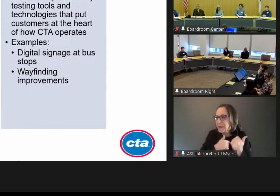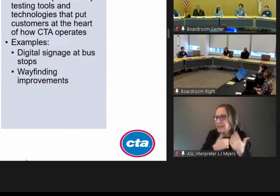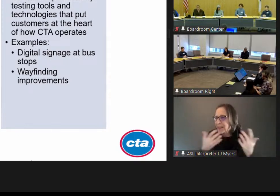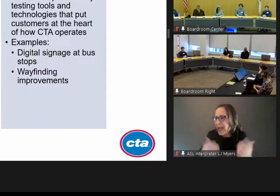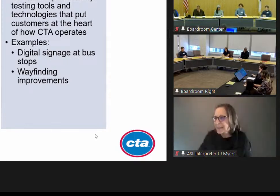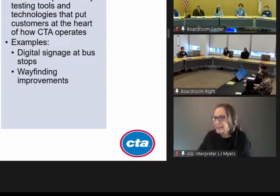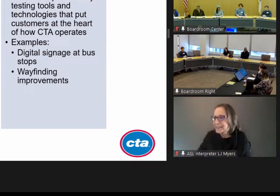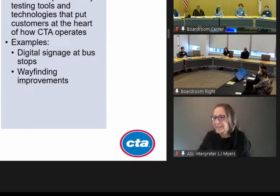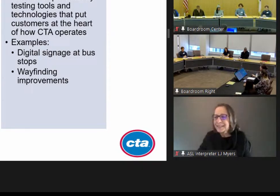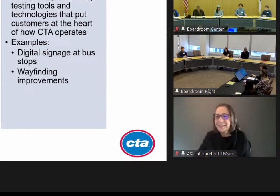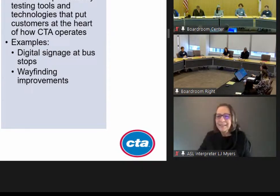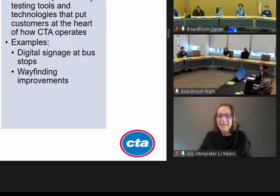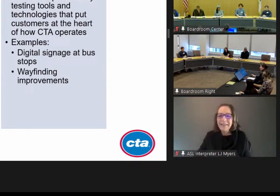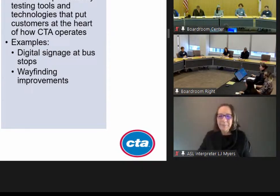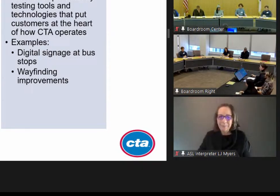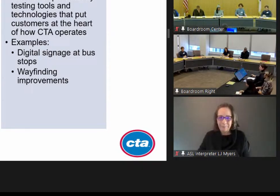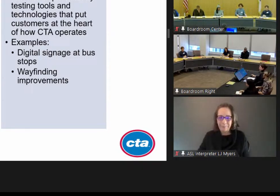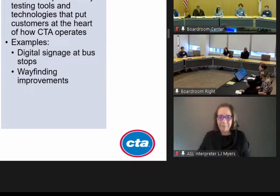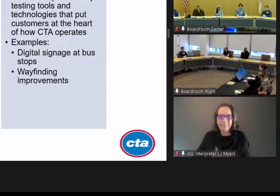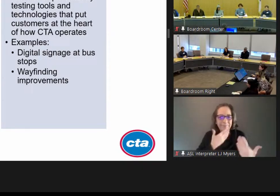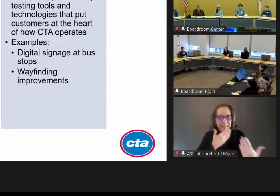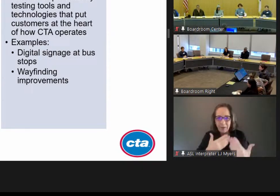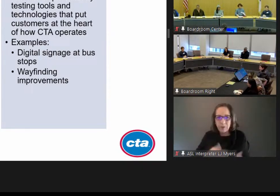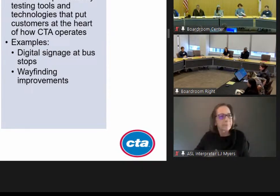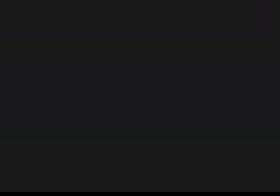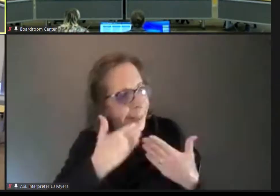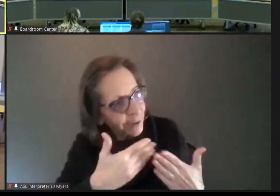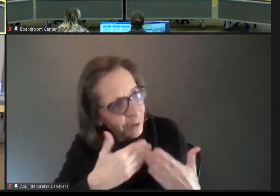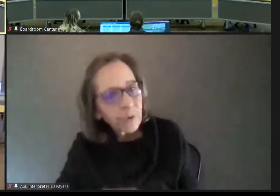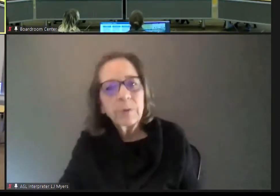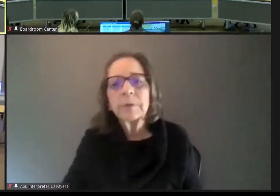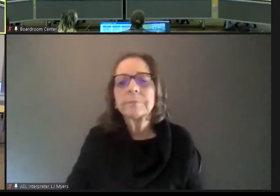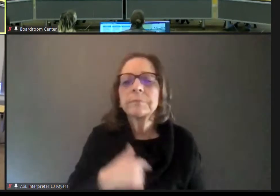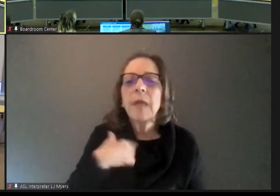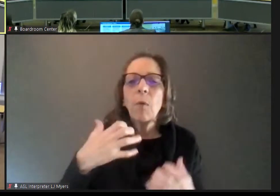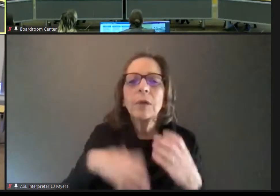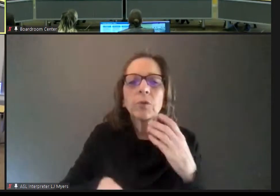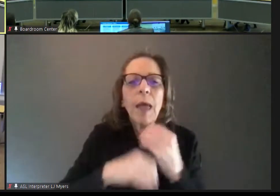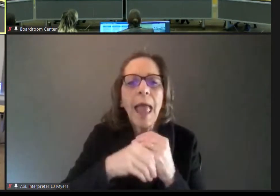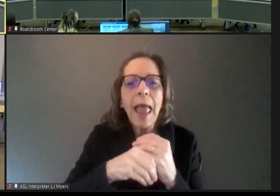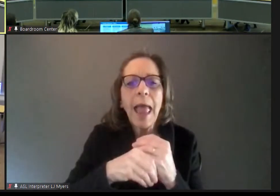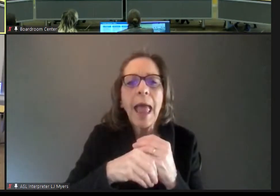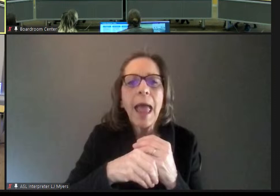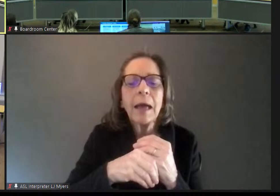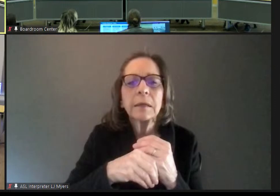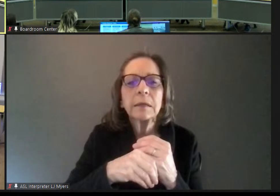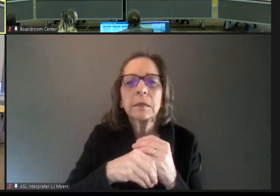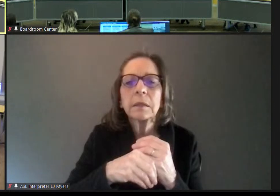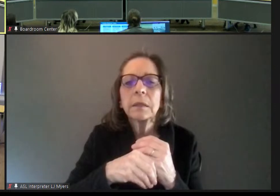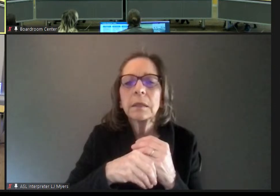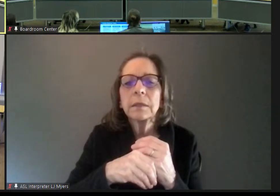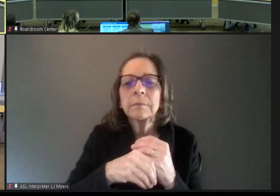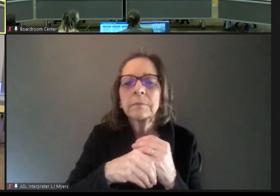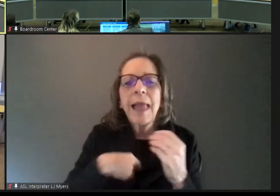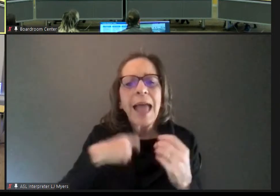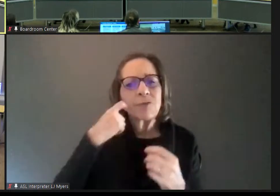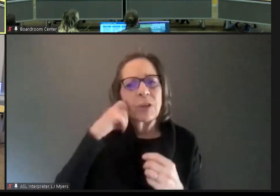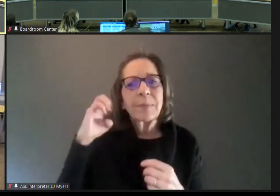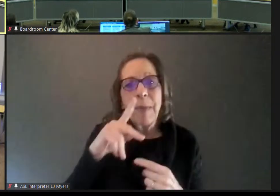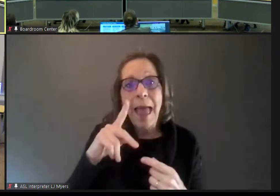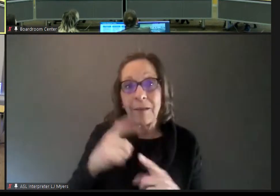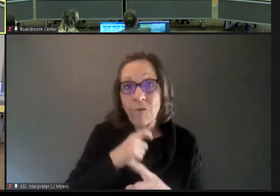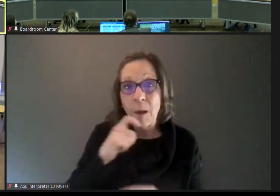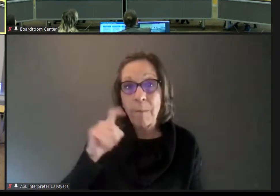actually really helpful. Thank you all. Thank you. I would also add, just look into London's. I just got back from London